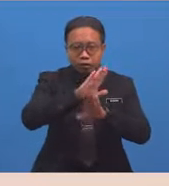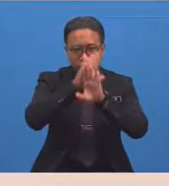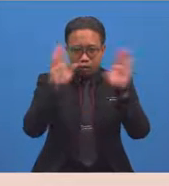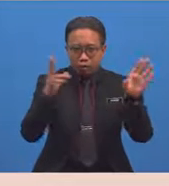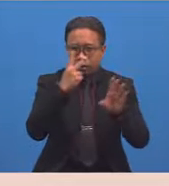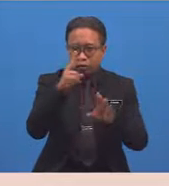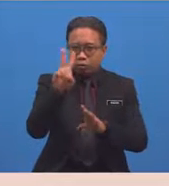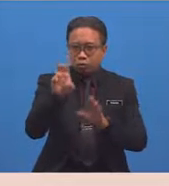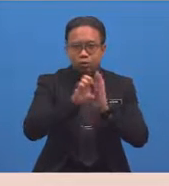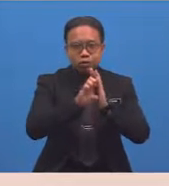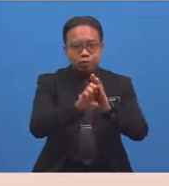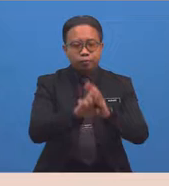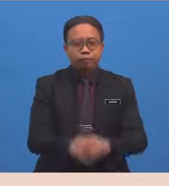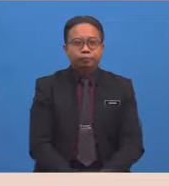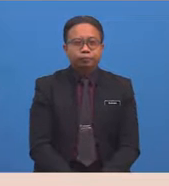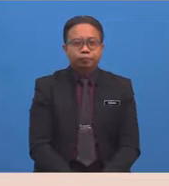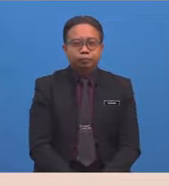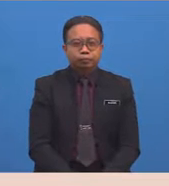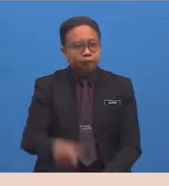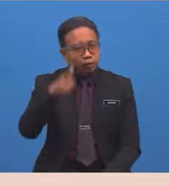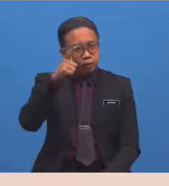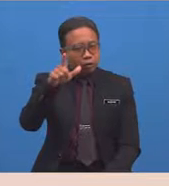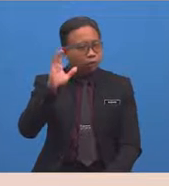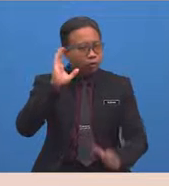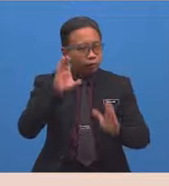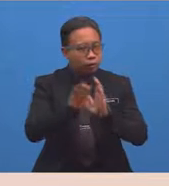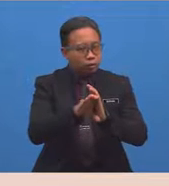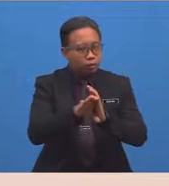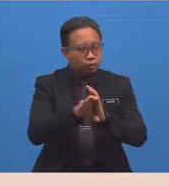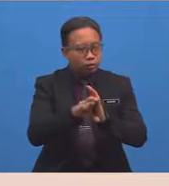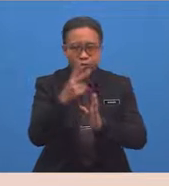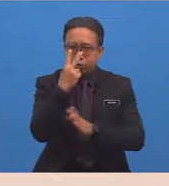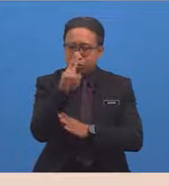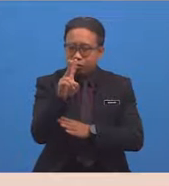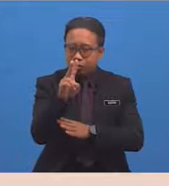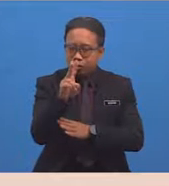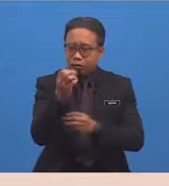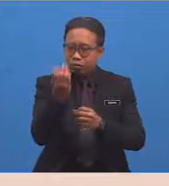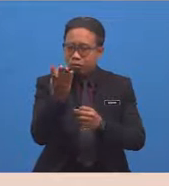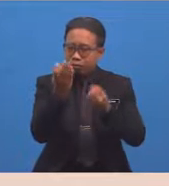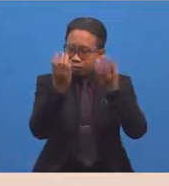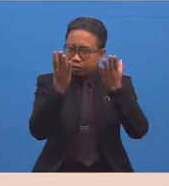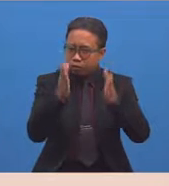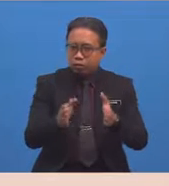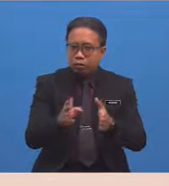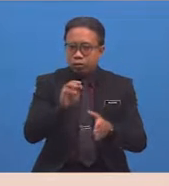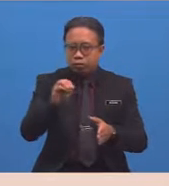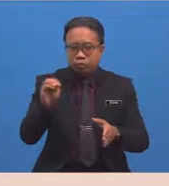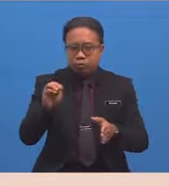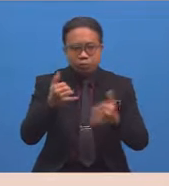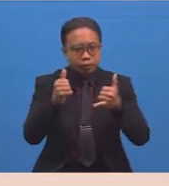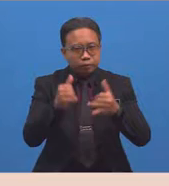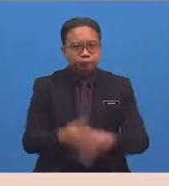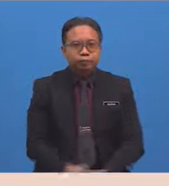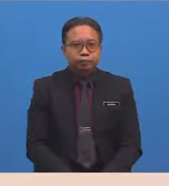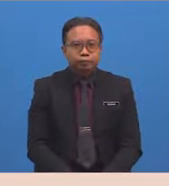at these two examples. Look at the picture. You would see a few boys running at the field. Okay? An example would